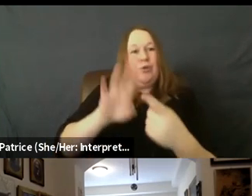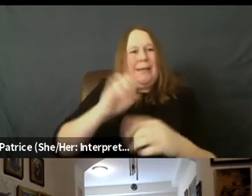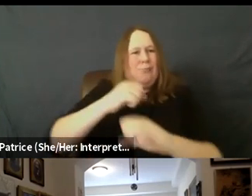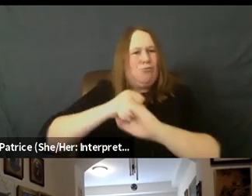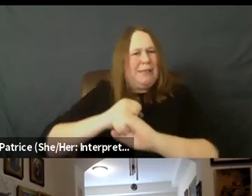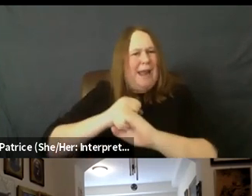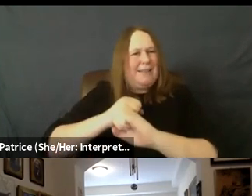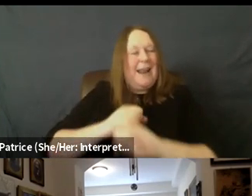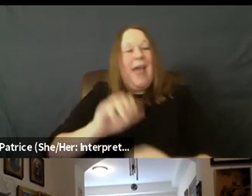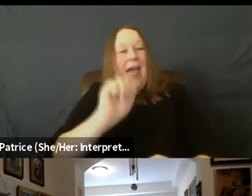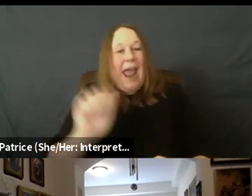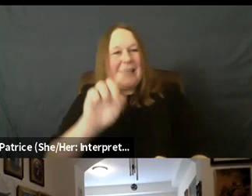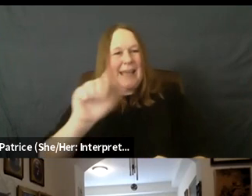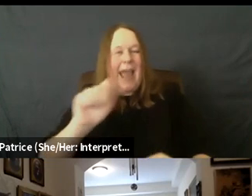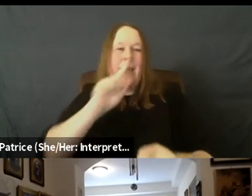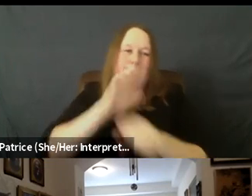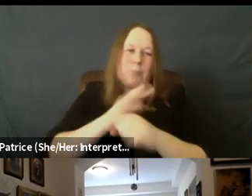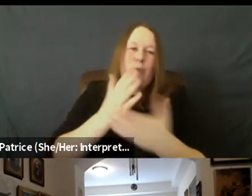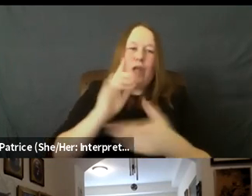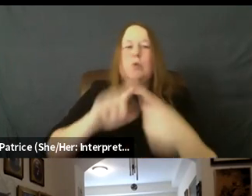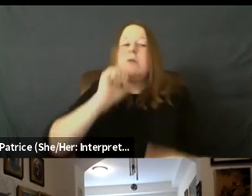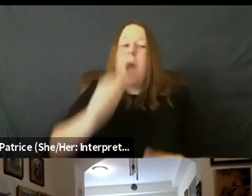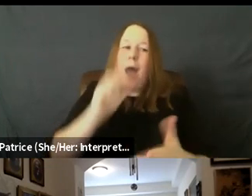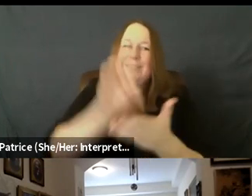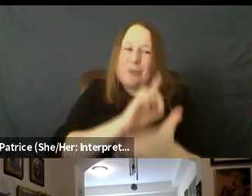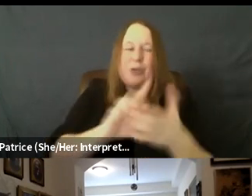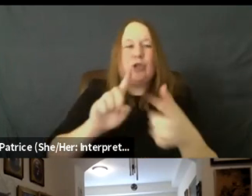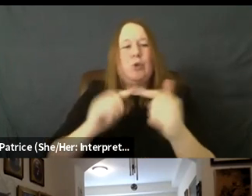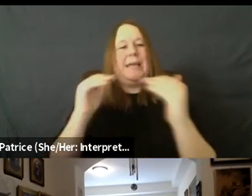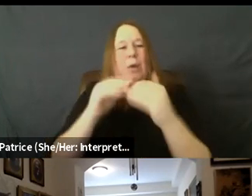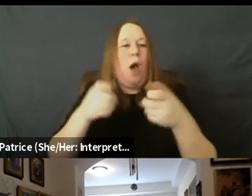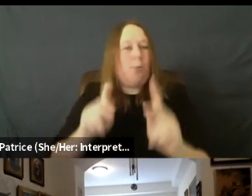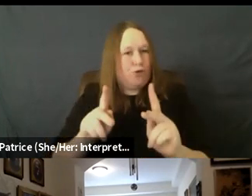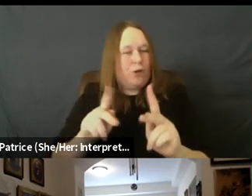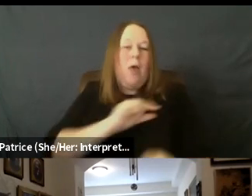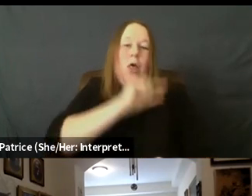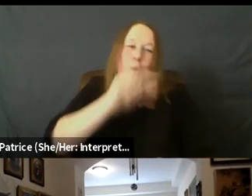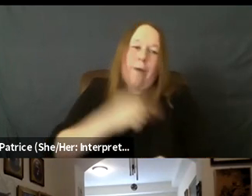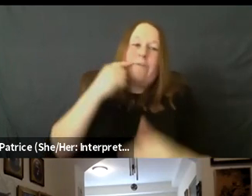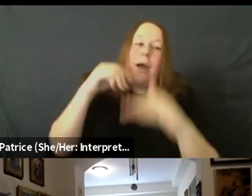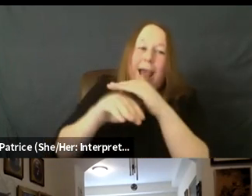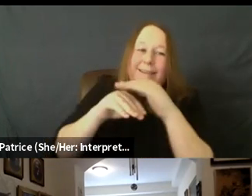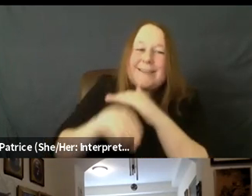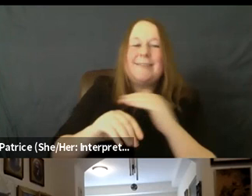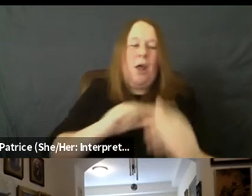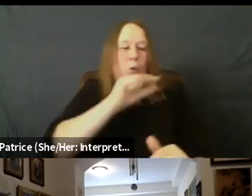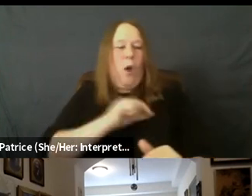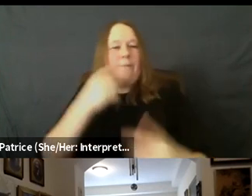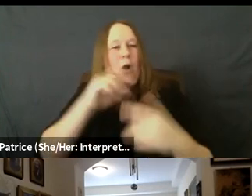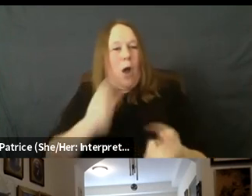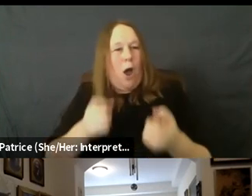The ADA affirms a right to non-discrimination, to equal opportunity, equality of access, equality of